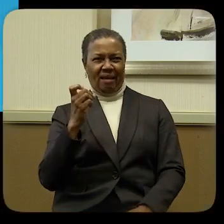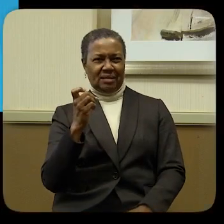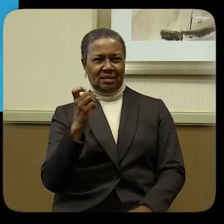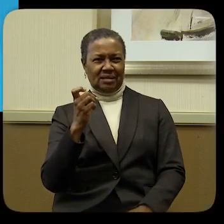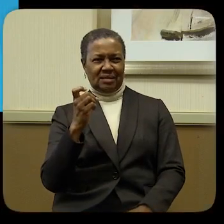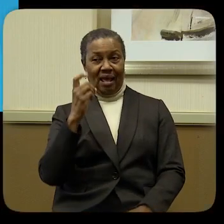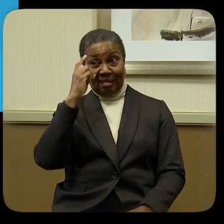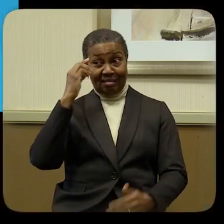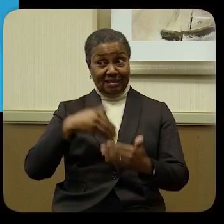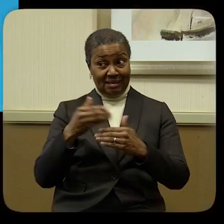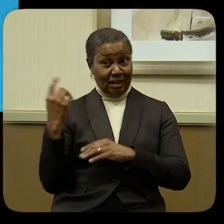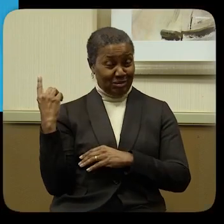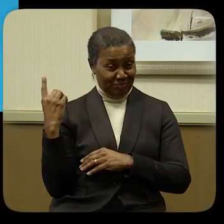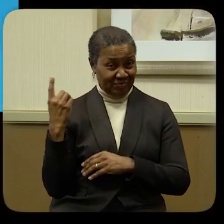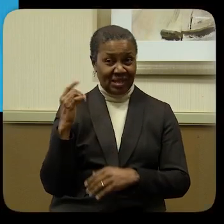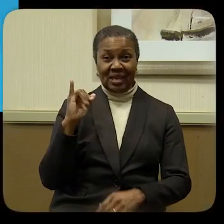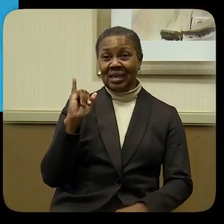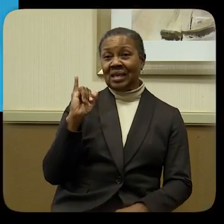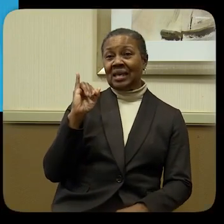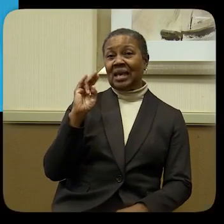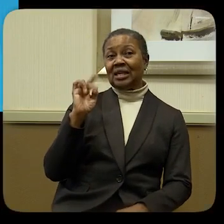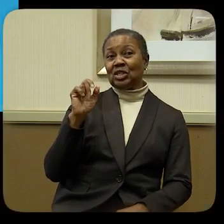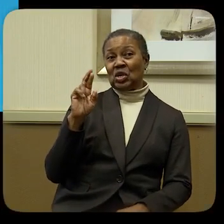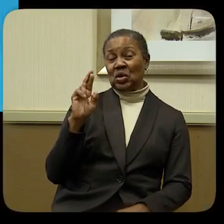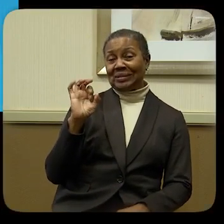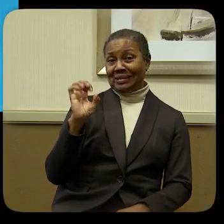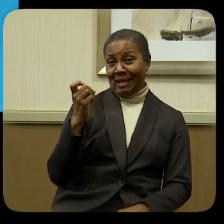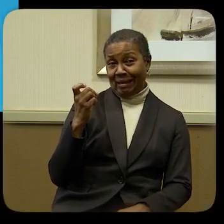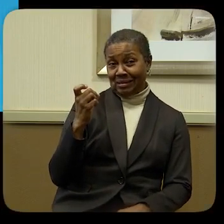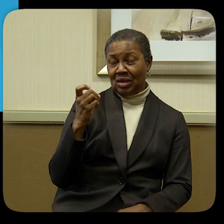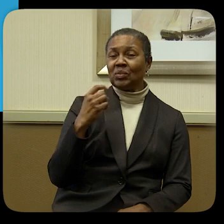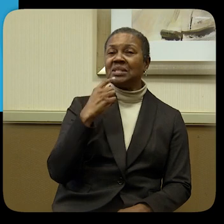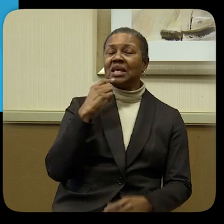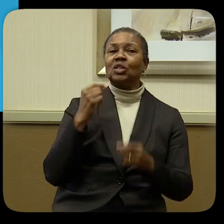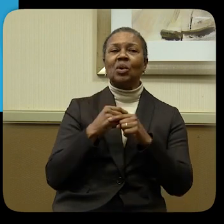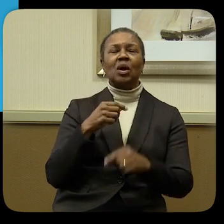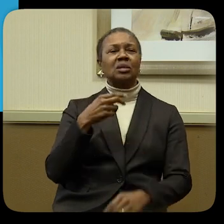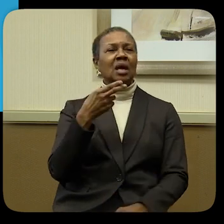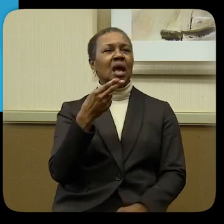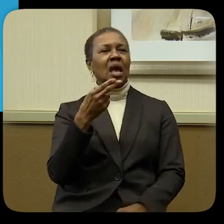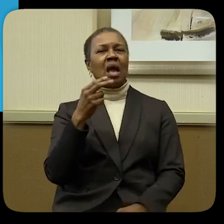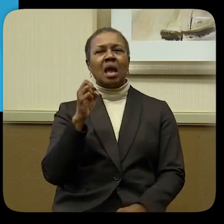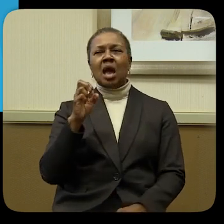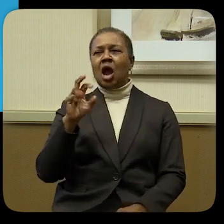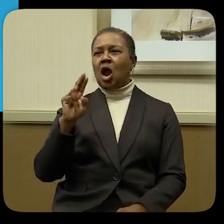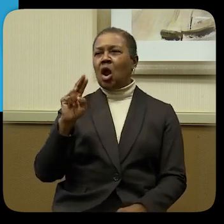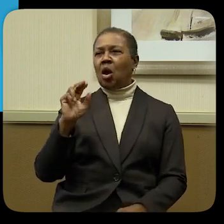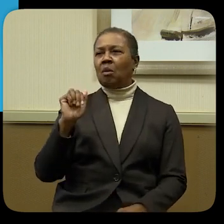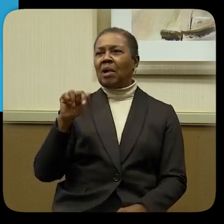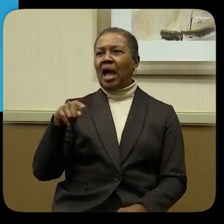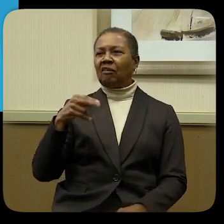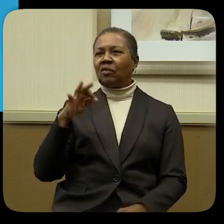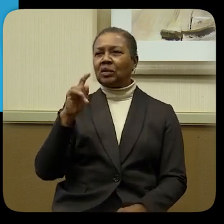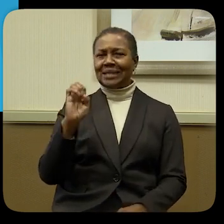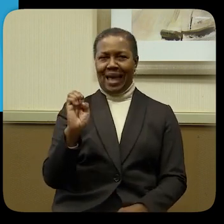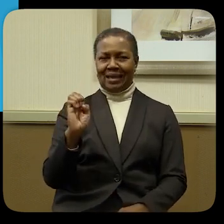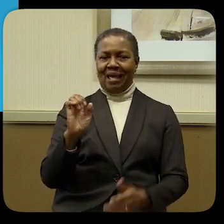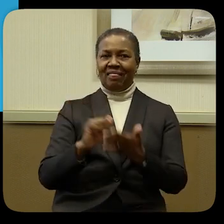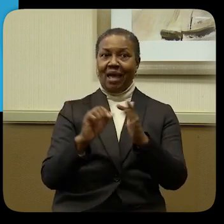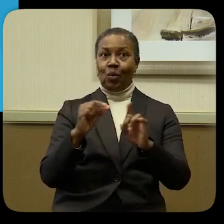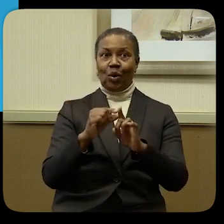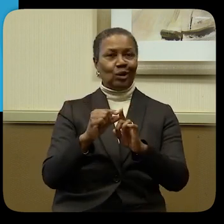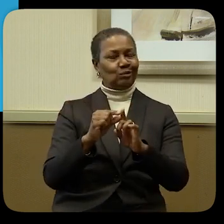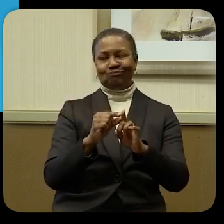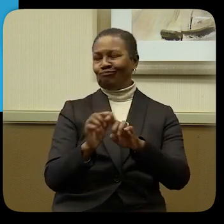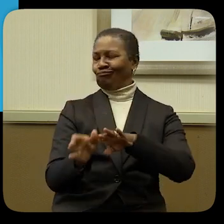our next word. Yeah. So intersex, we used to say the word hermaphrodite. It's no longer considered appropriate or accepted